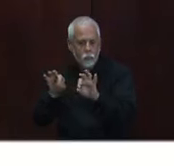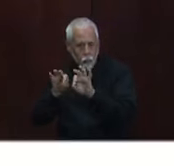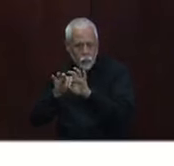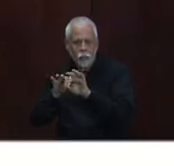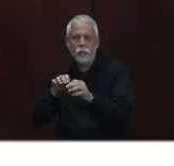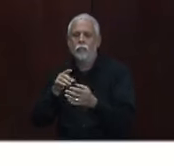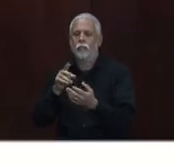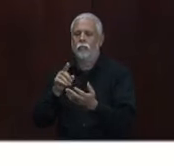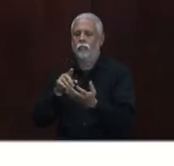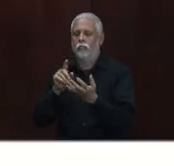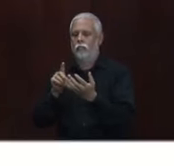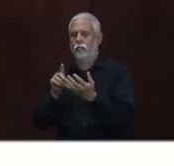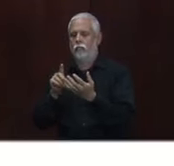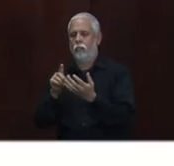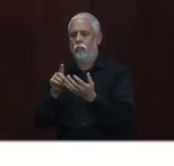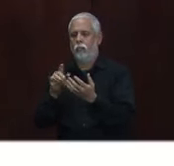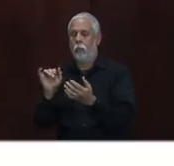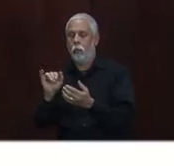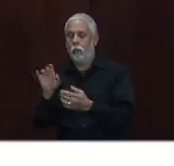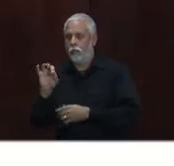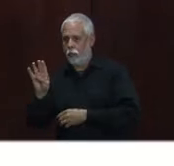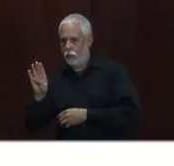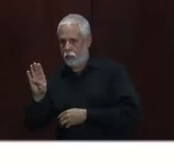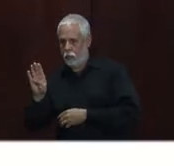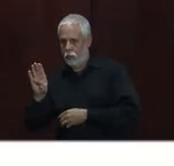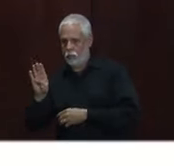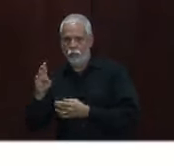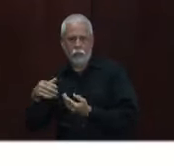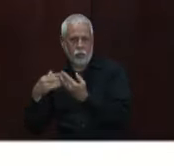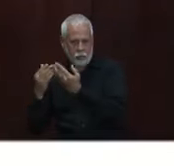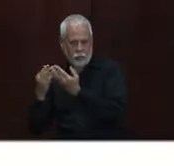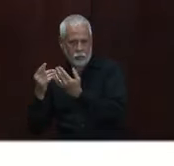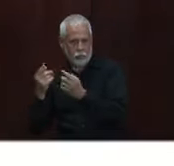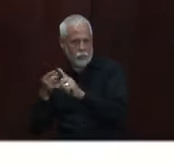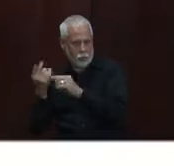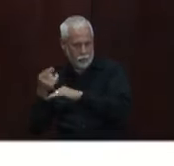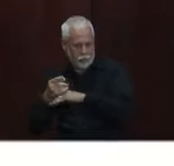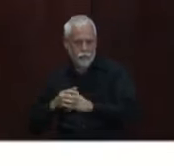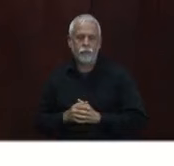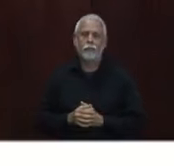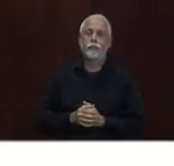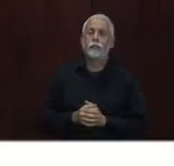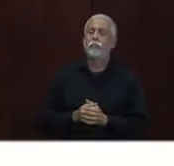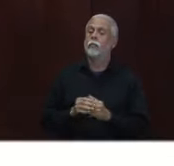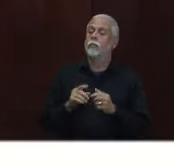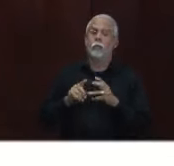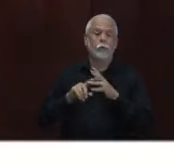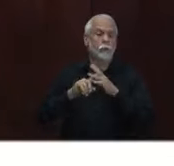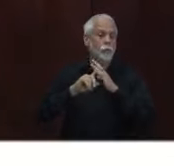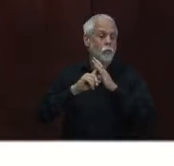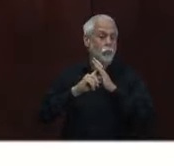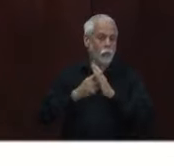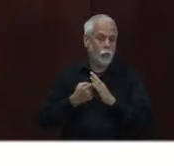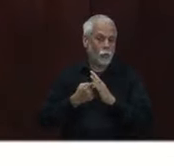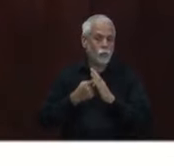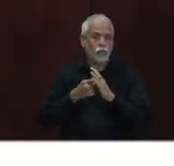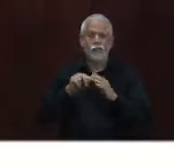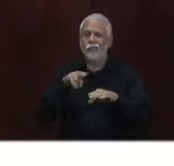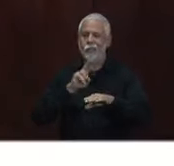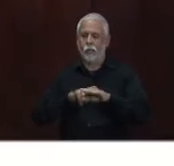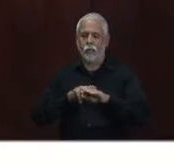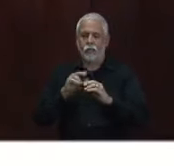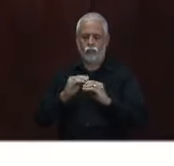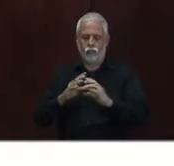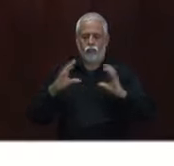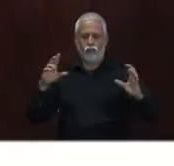and also flu recommendations. So I want to start off with just the national